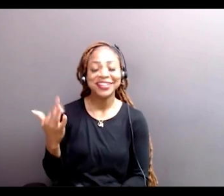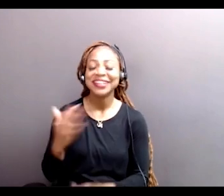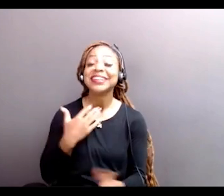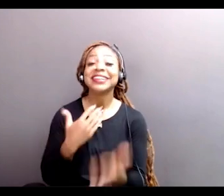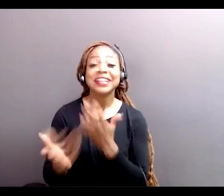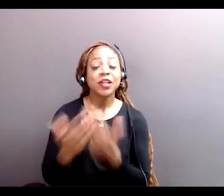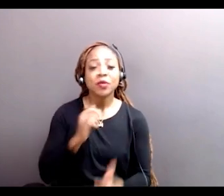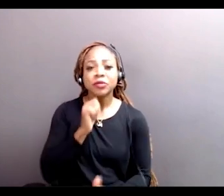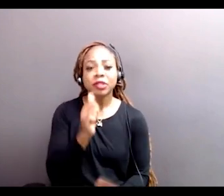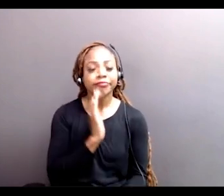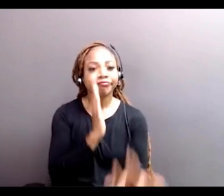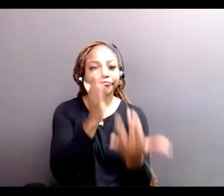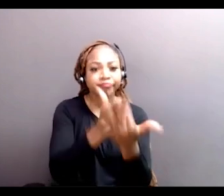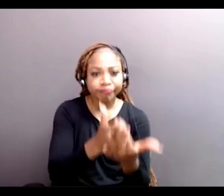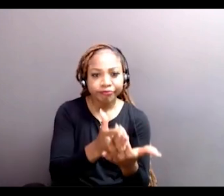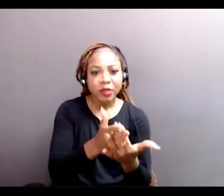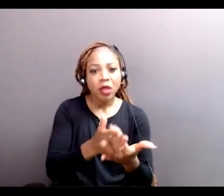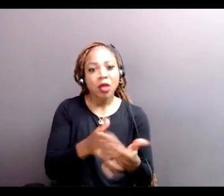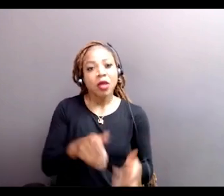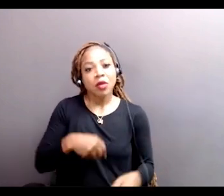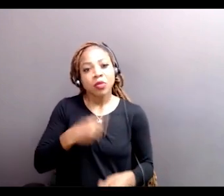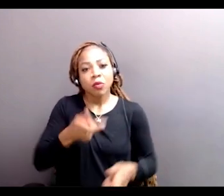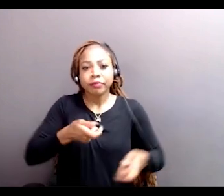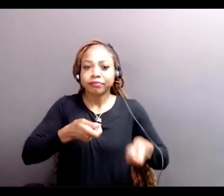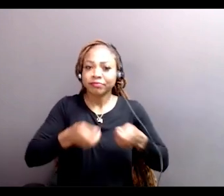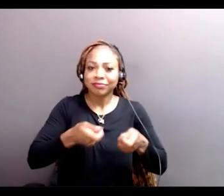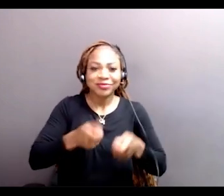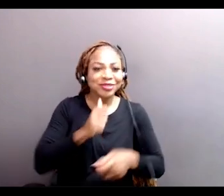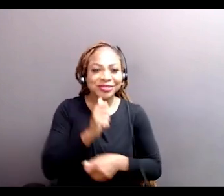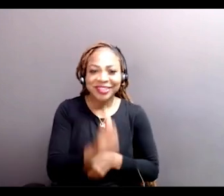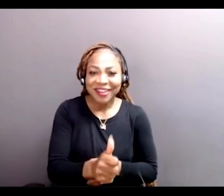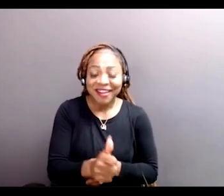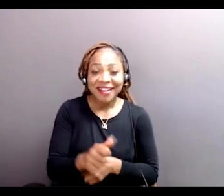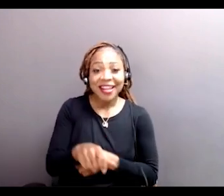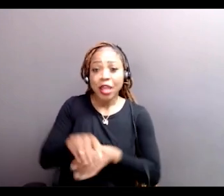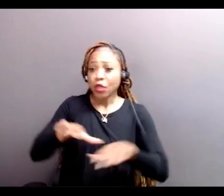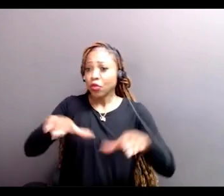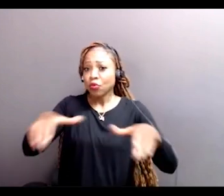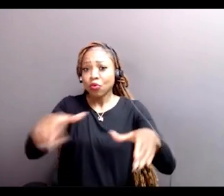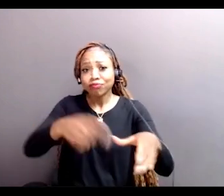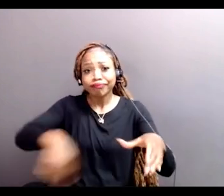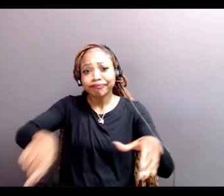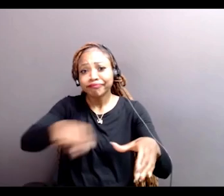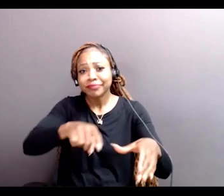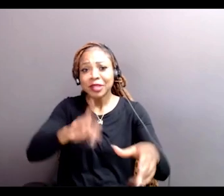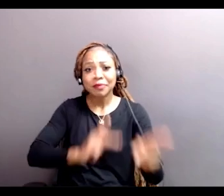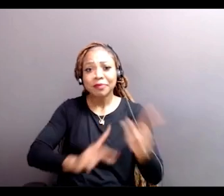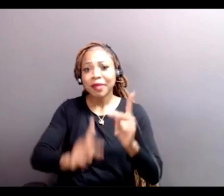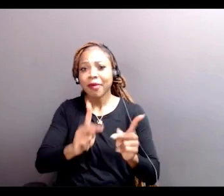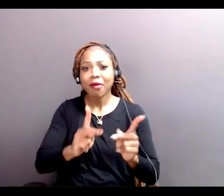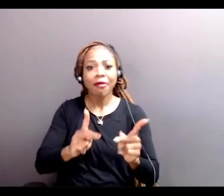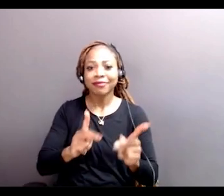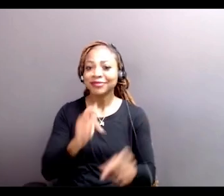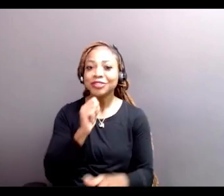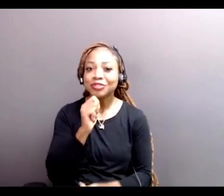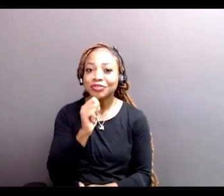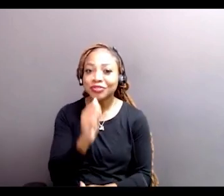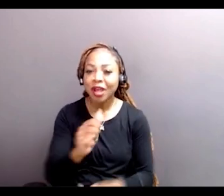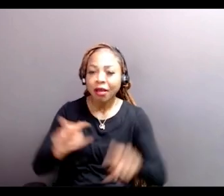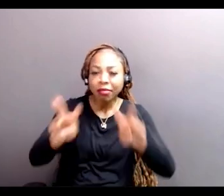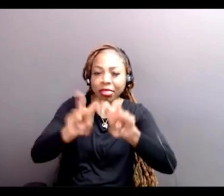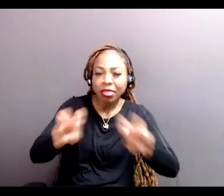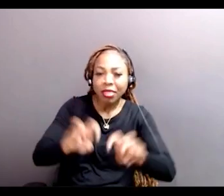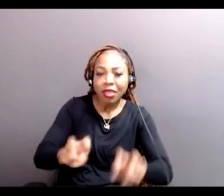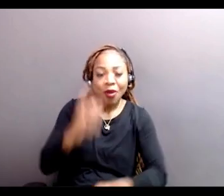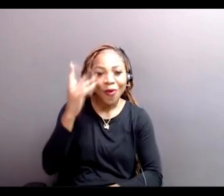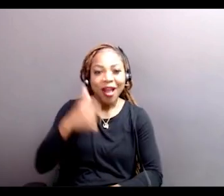It doesn't disrupt the structural white supremacy, right? At this party, everybody has their back to that. They're not actually looking at it